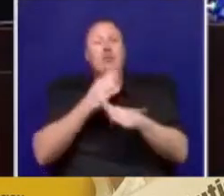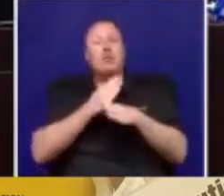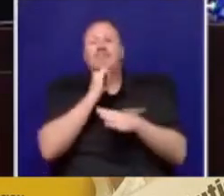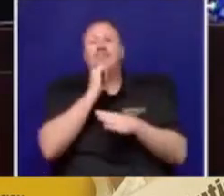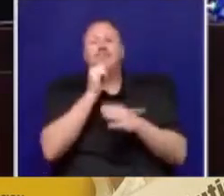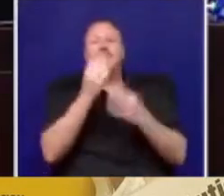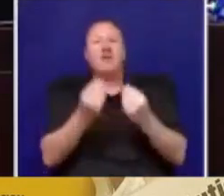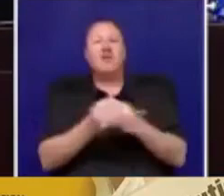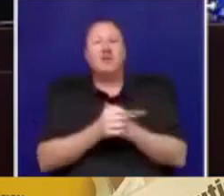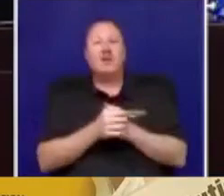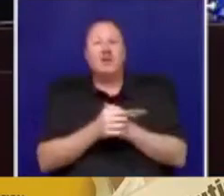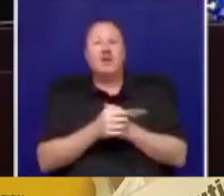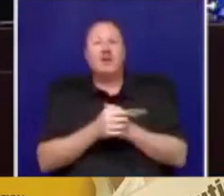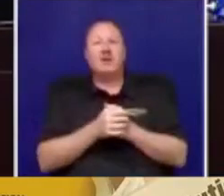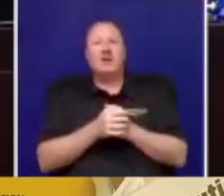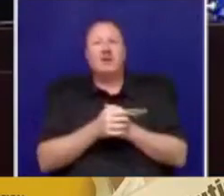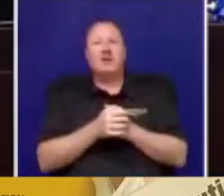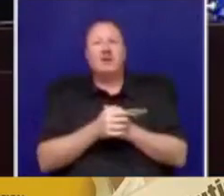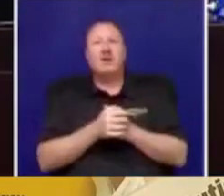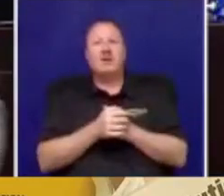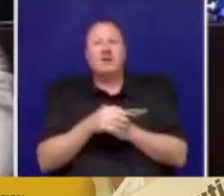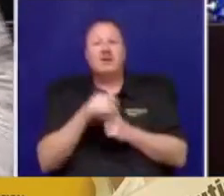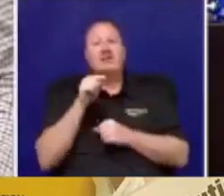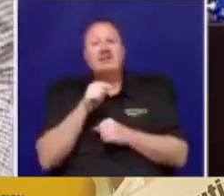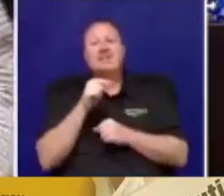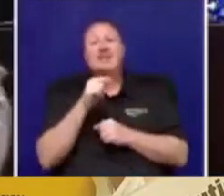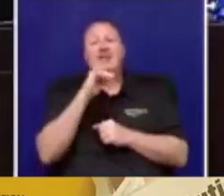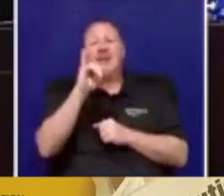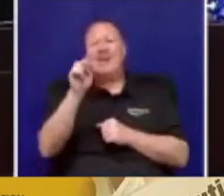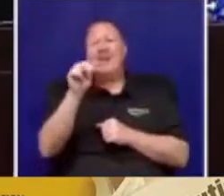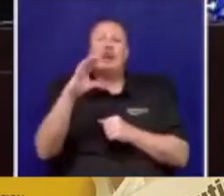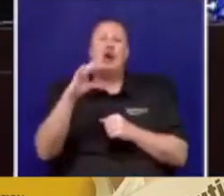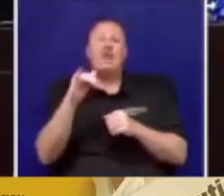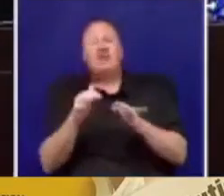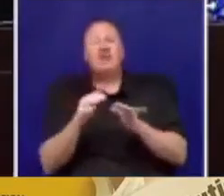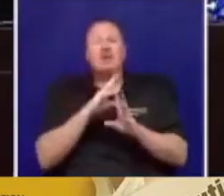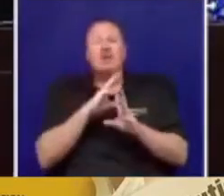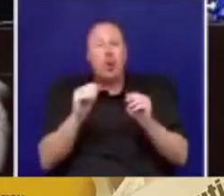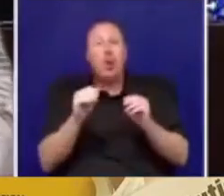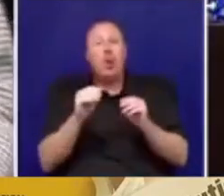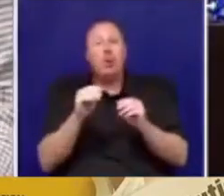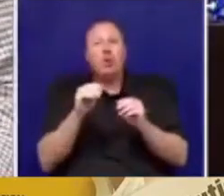this is not just an inconvenience, but it is a matter of life and death for many